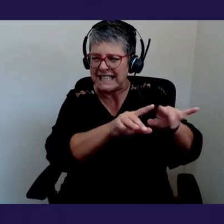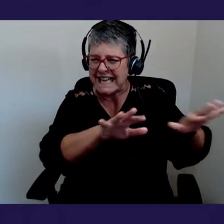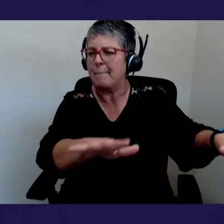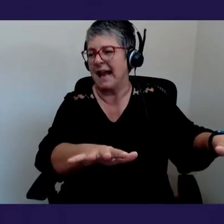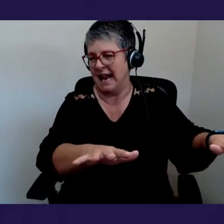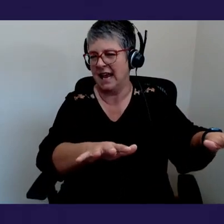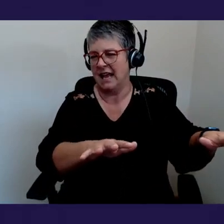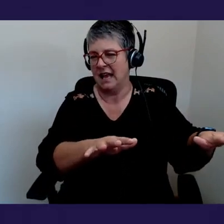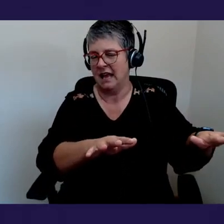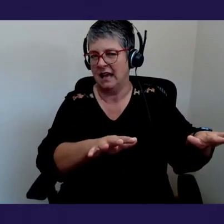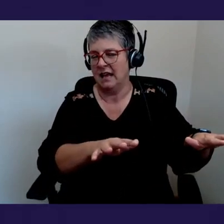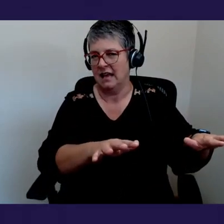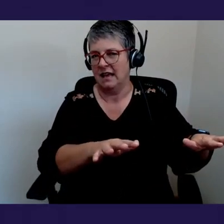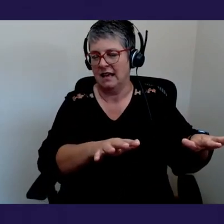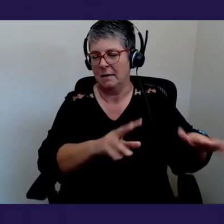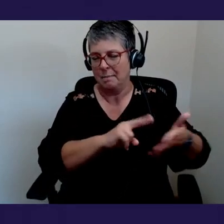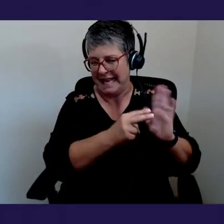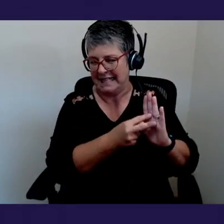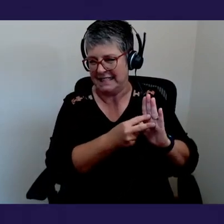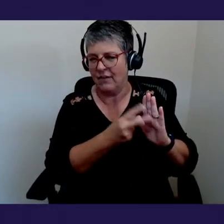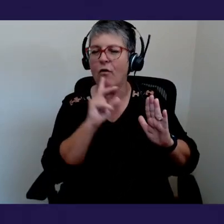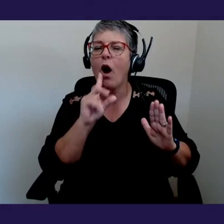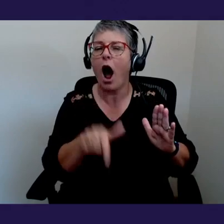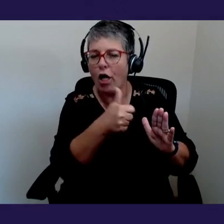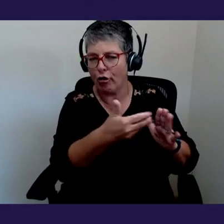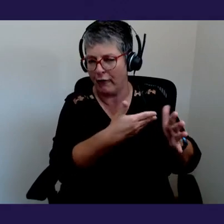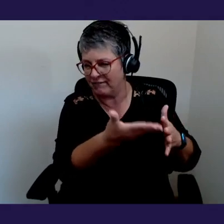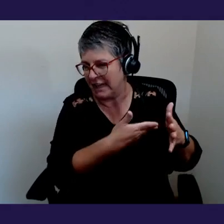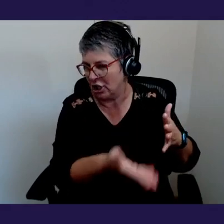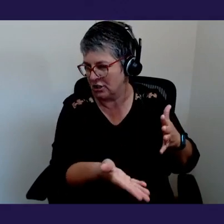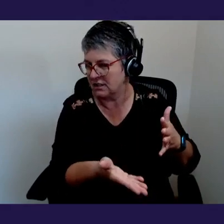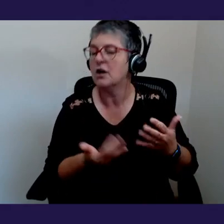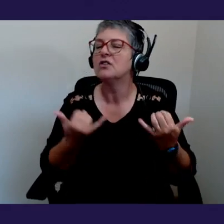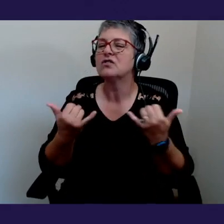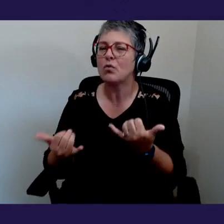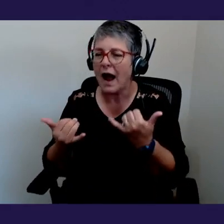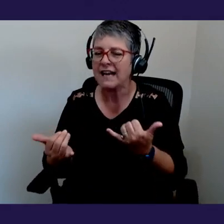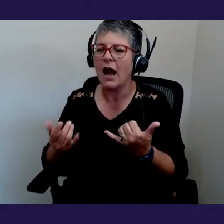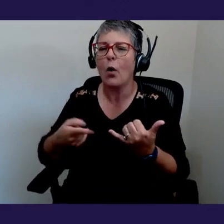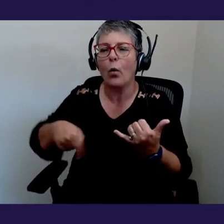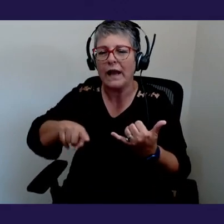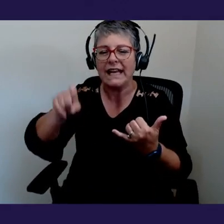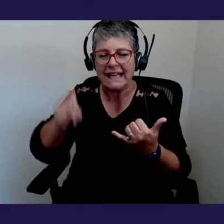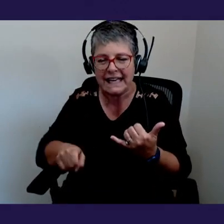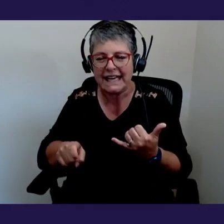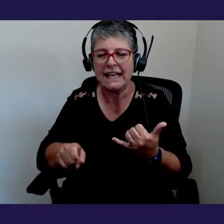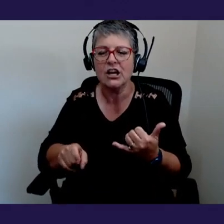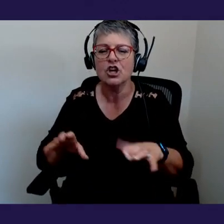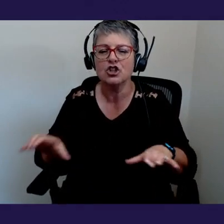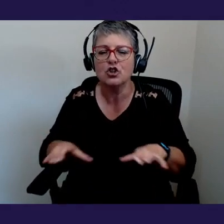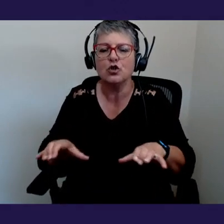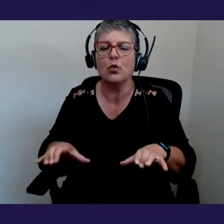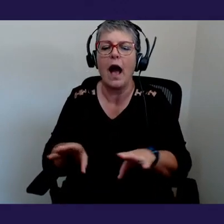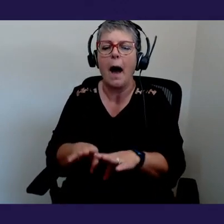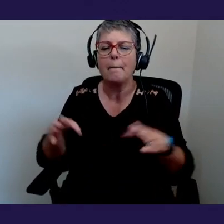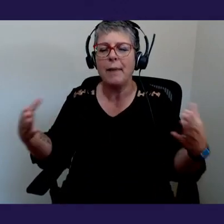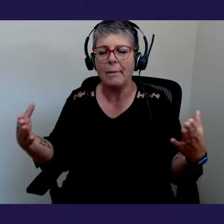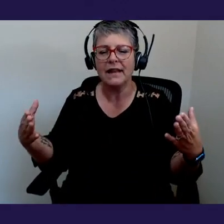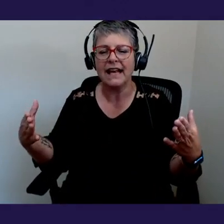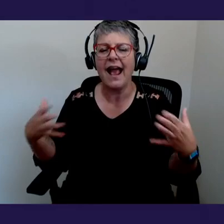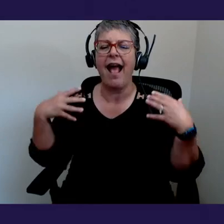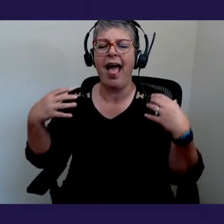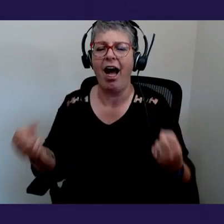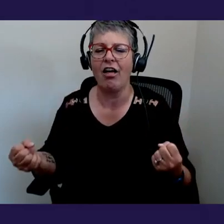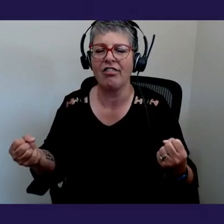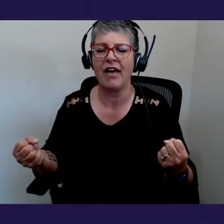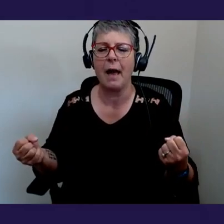by saying, I think we should use this as an opportunity to build public health back better. We have state and local health departments all across the country